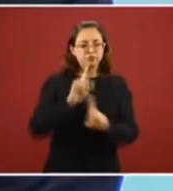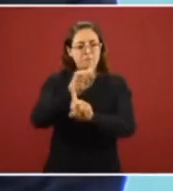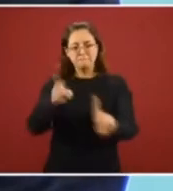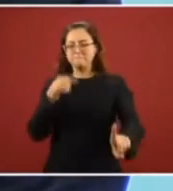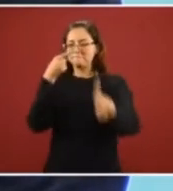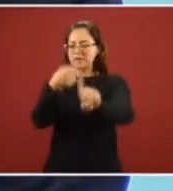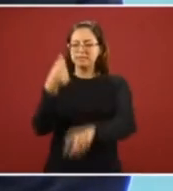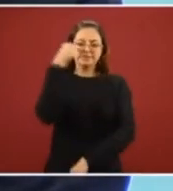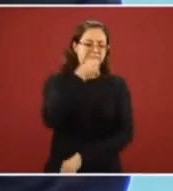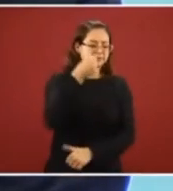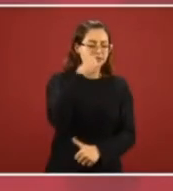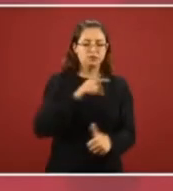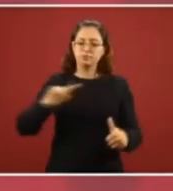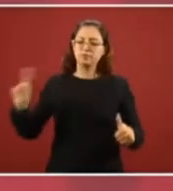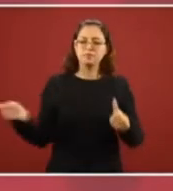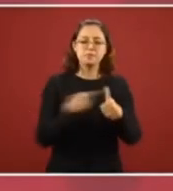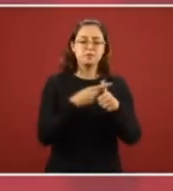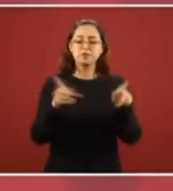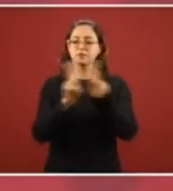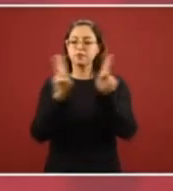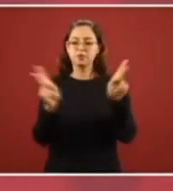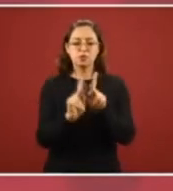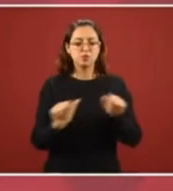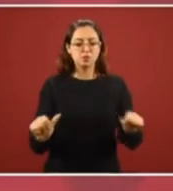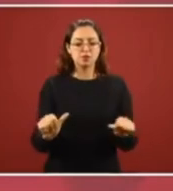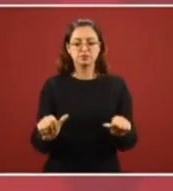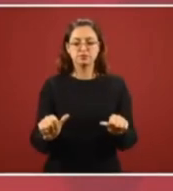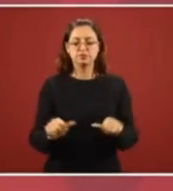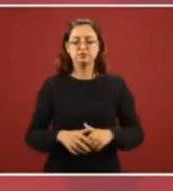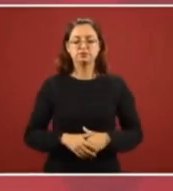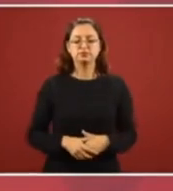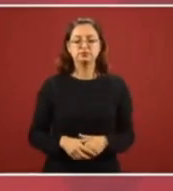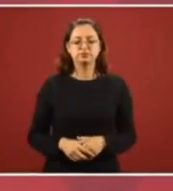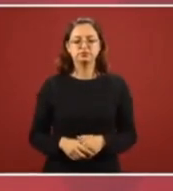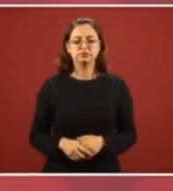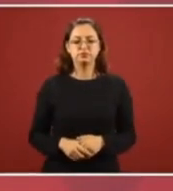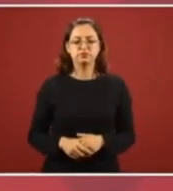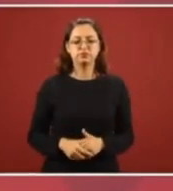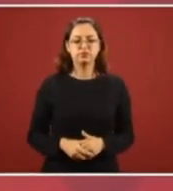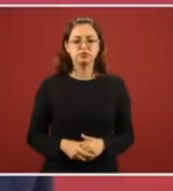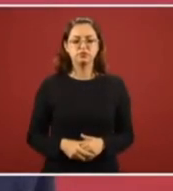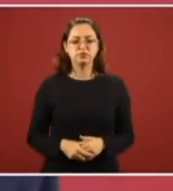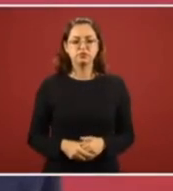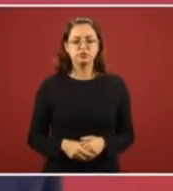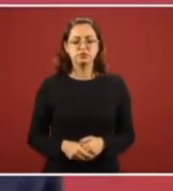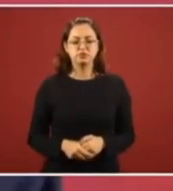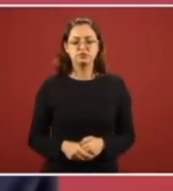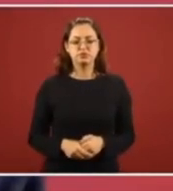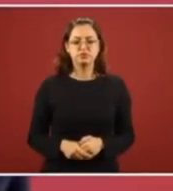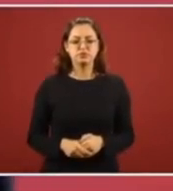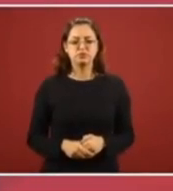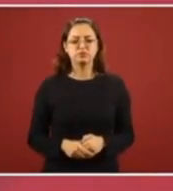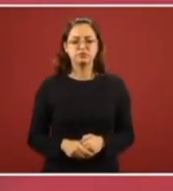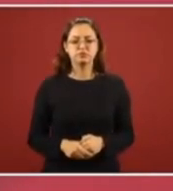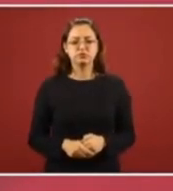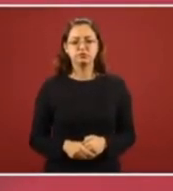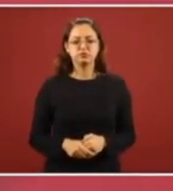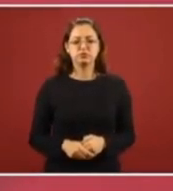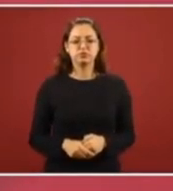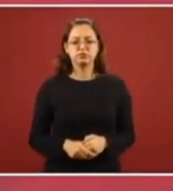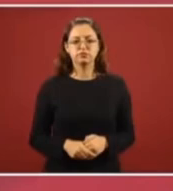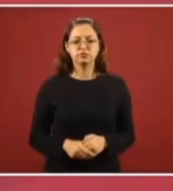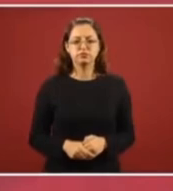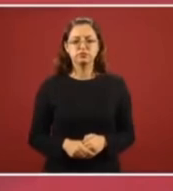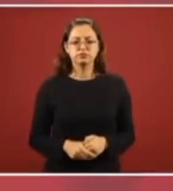peace eh y y vamos a actuar de manera